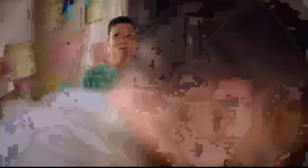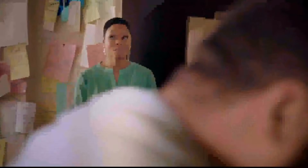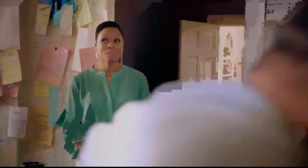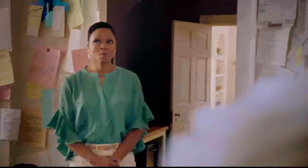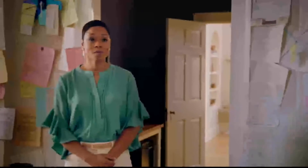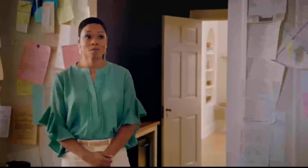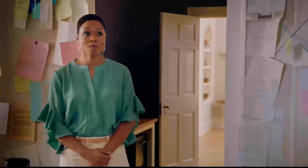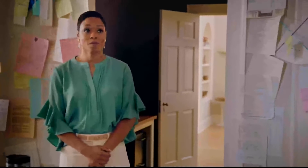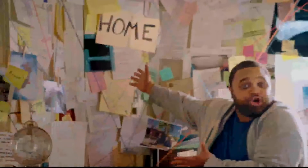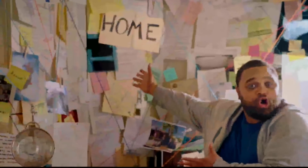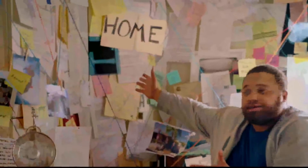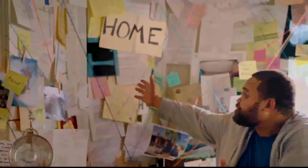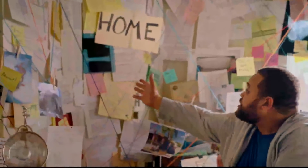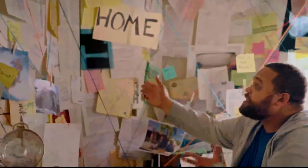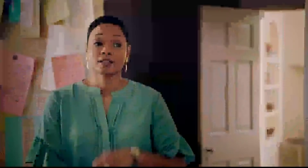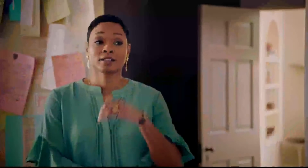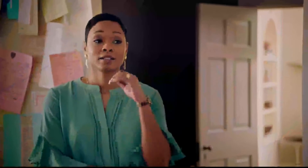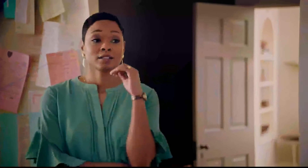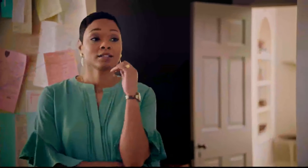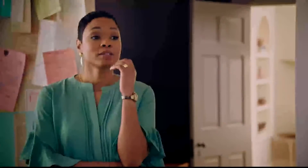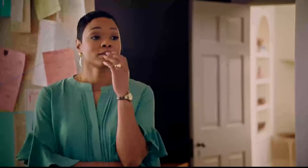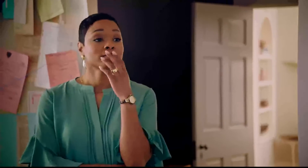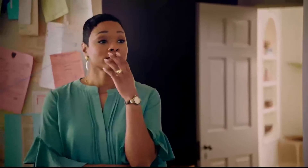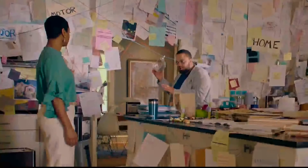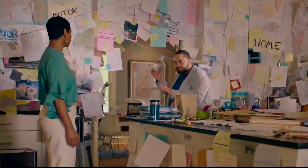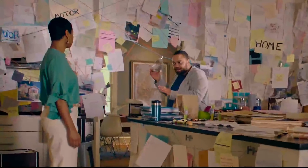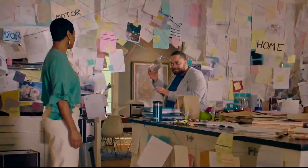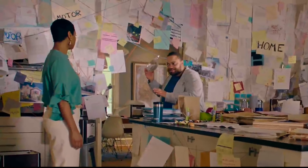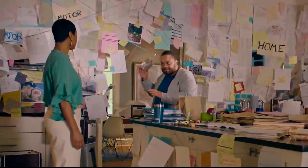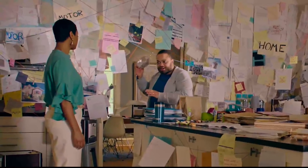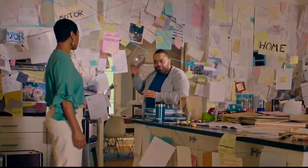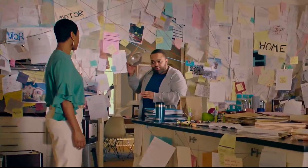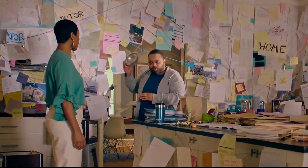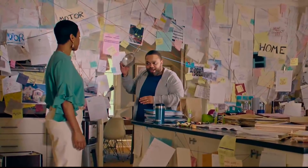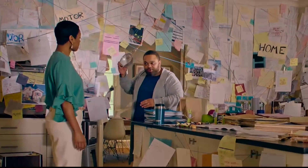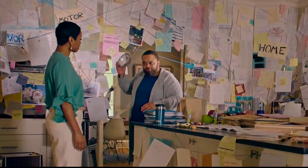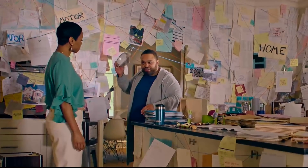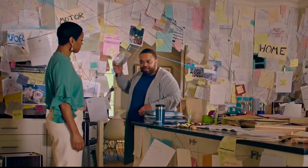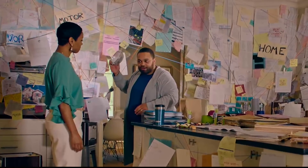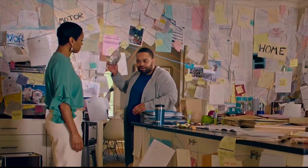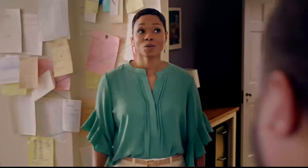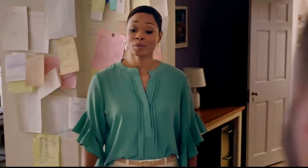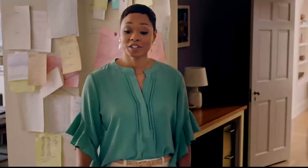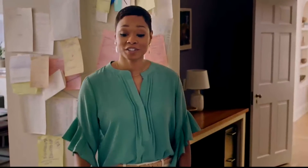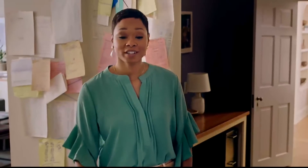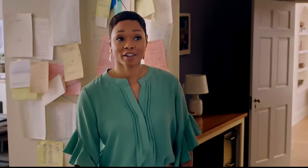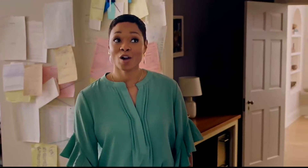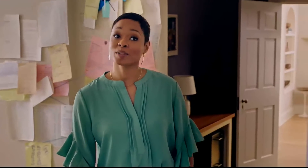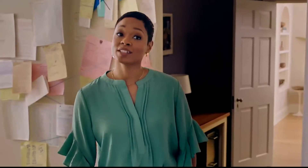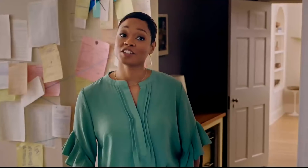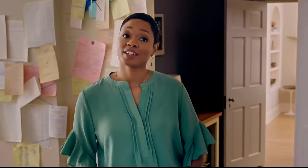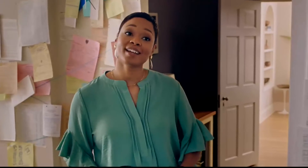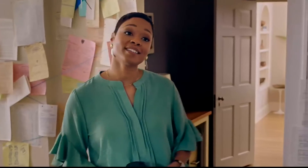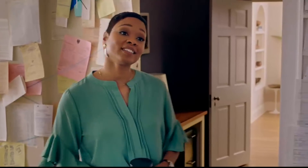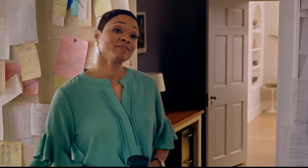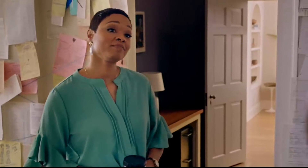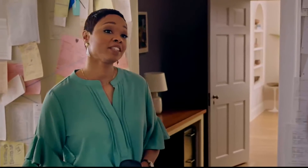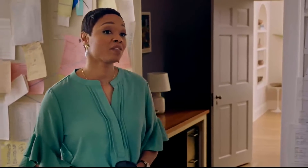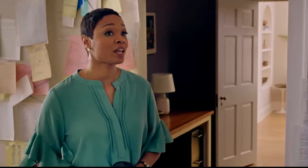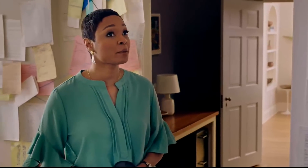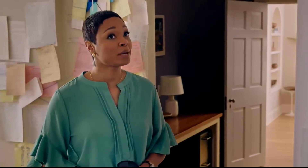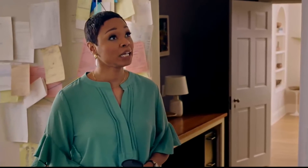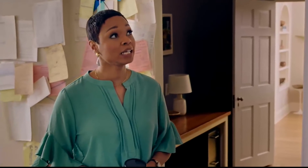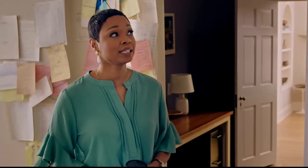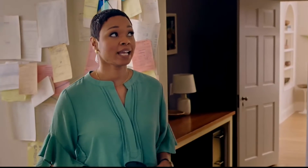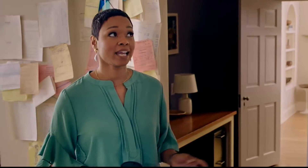company and then go over here and get our home insurance. Then get our motor policy from right over here. Or we could just get it all with CG Atlantic.